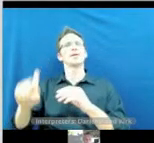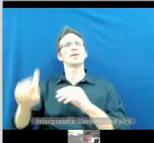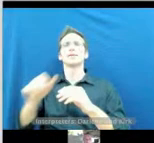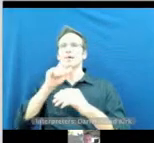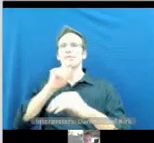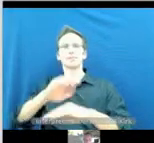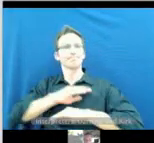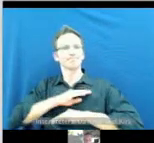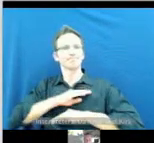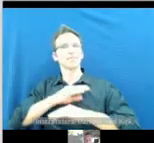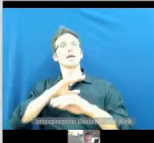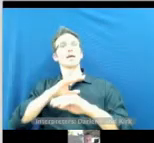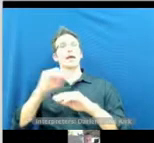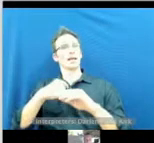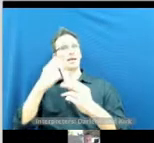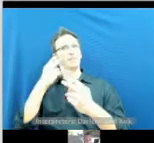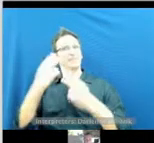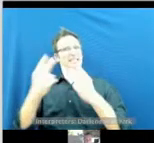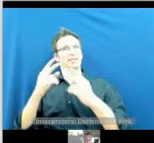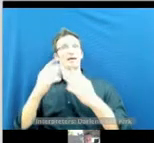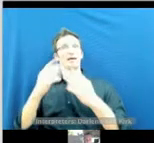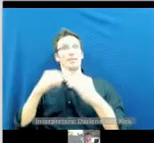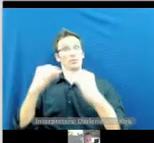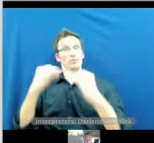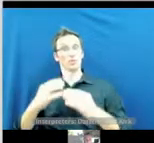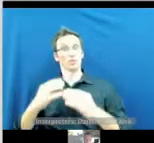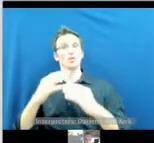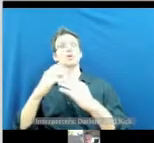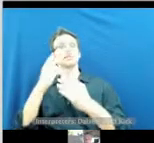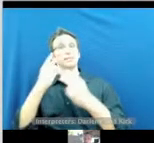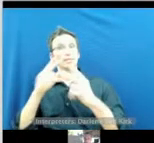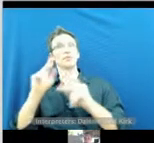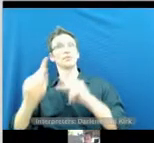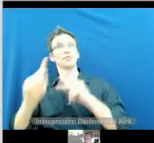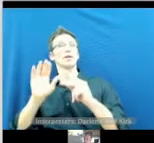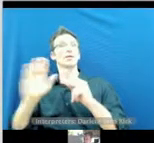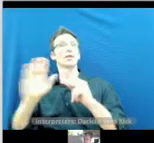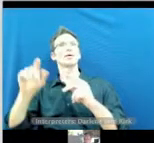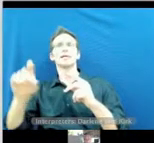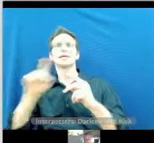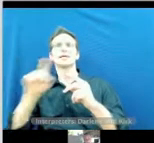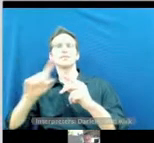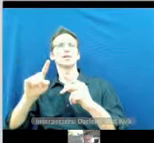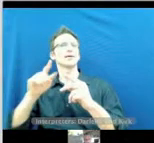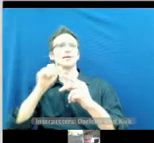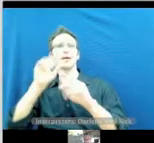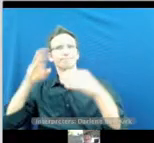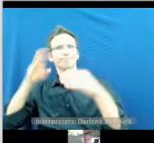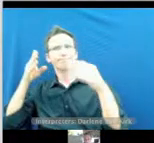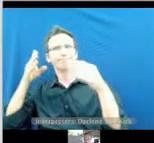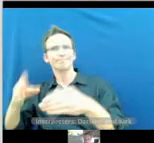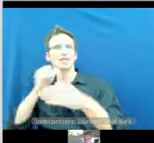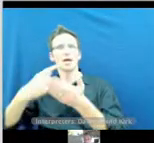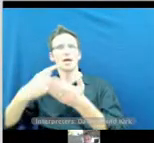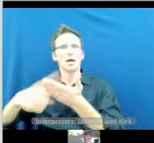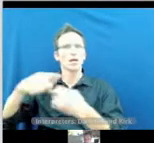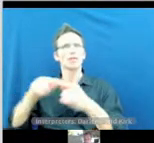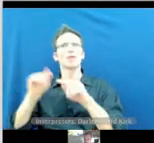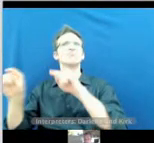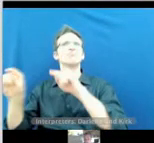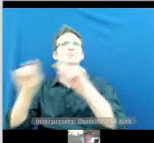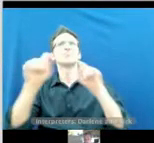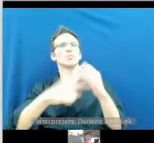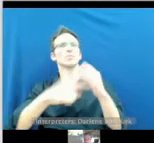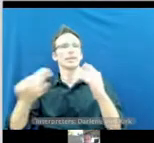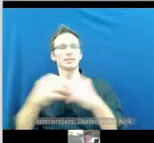vision is deteriorating. What do you suggest? Contact the coordinator and address this concern. Yeah, what's really important also to